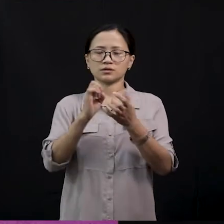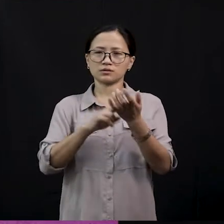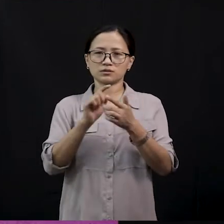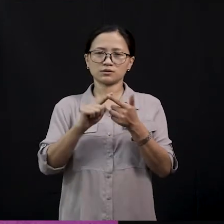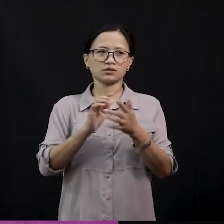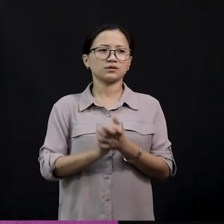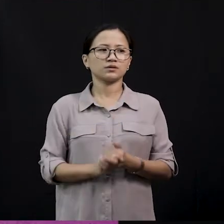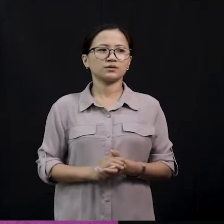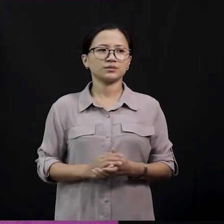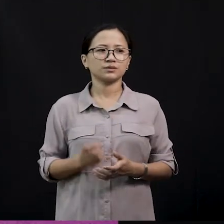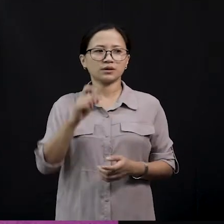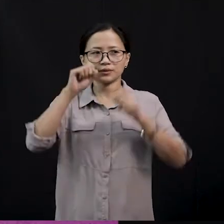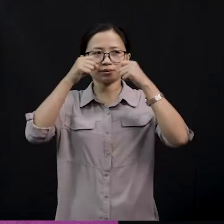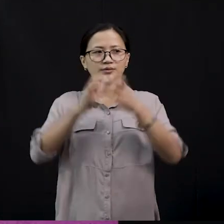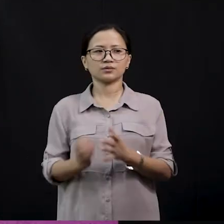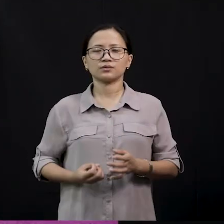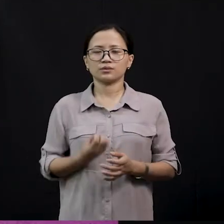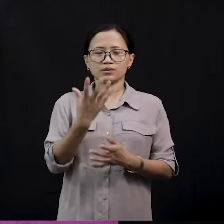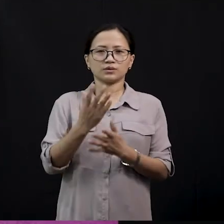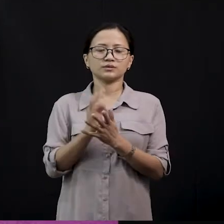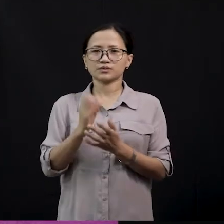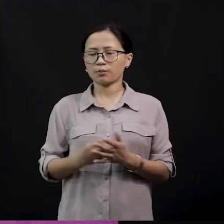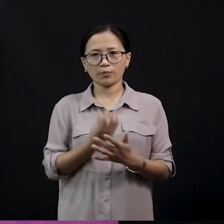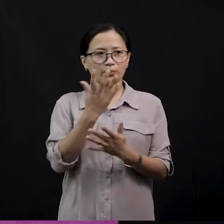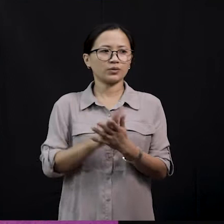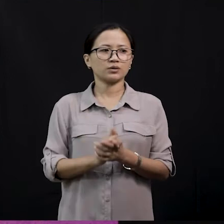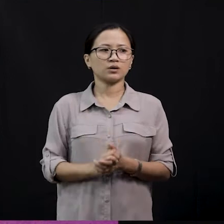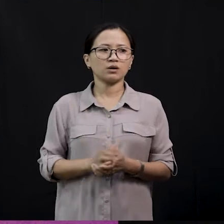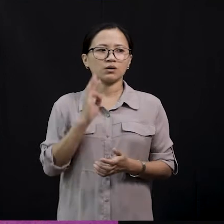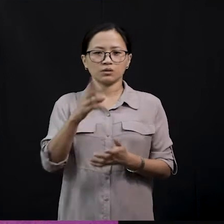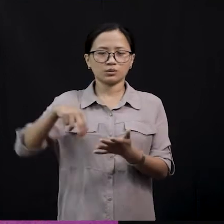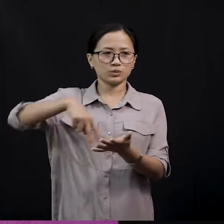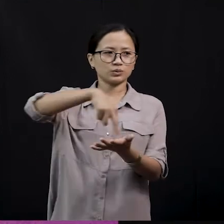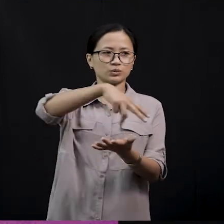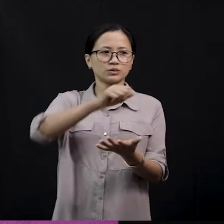morning I was walking on the stone-paved road.